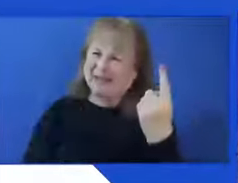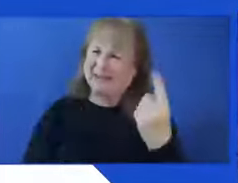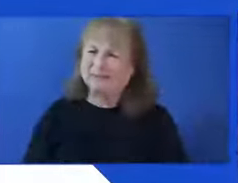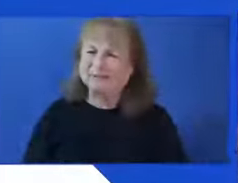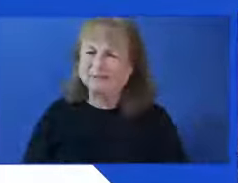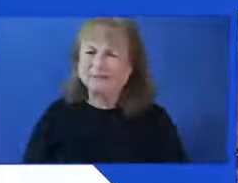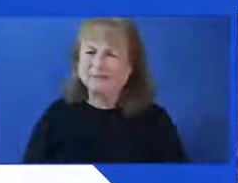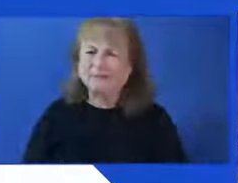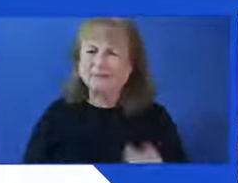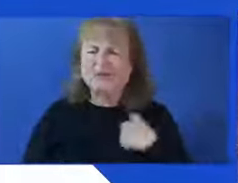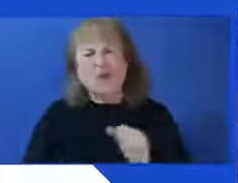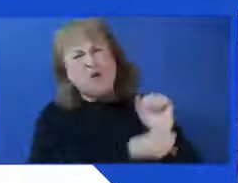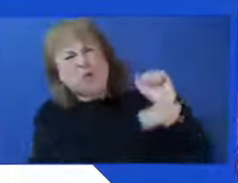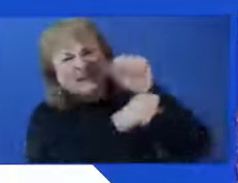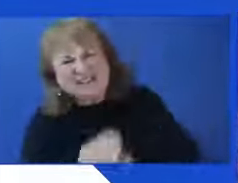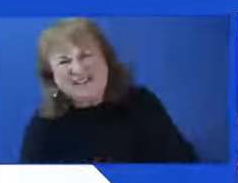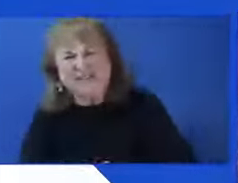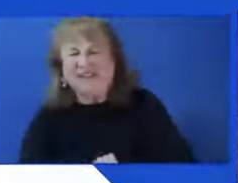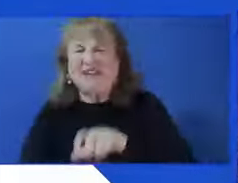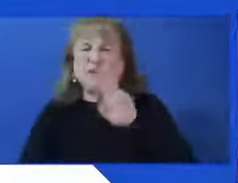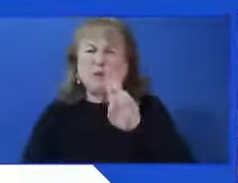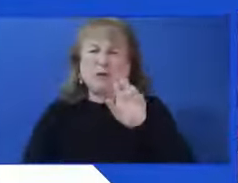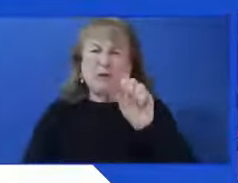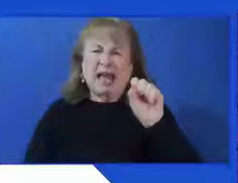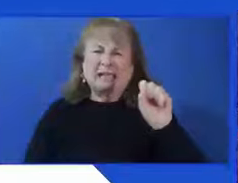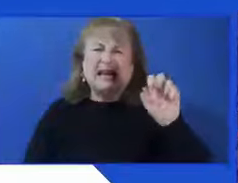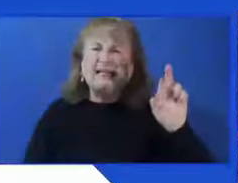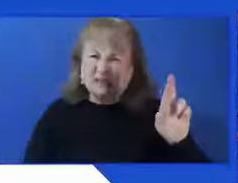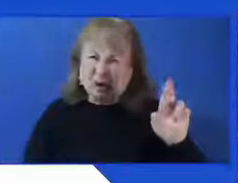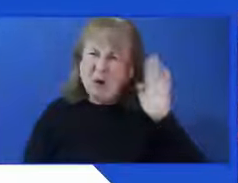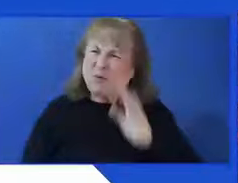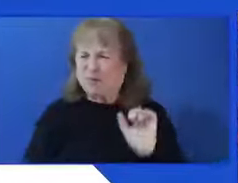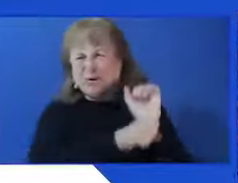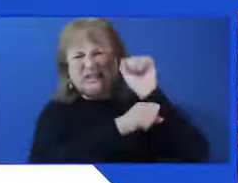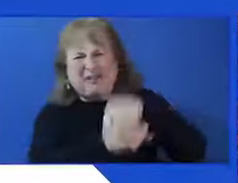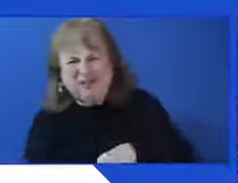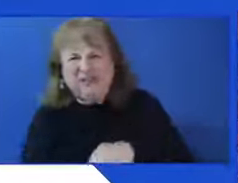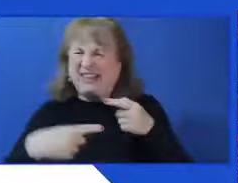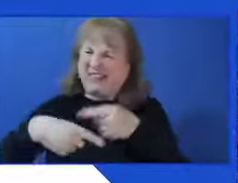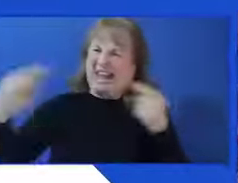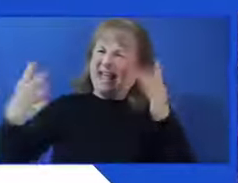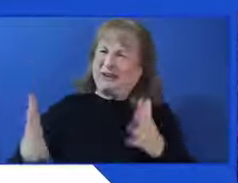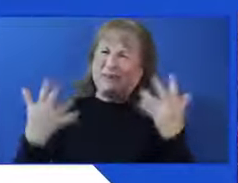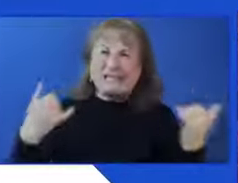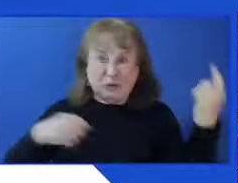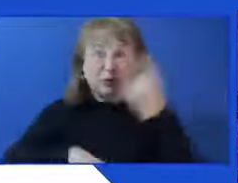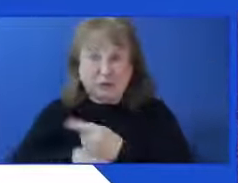We defeated Soviet Union. We'll defeat our enemies today.